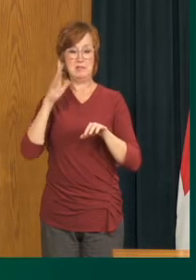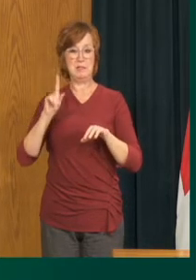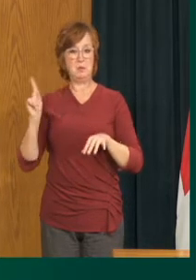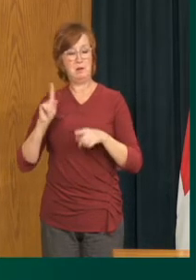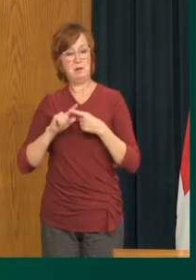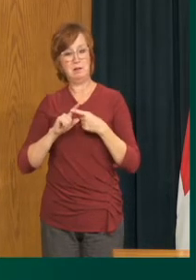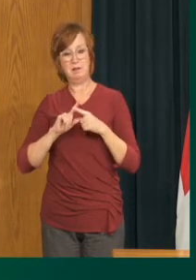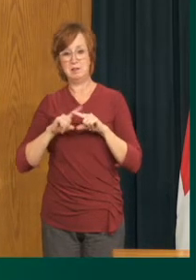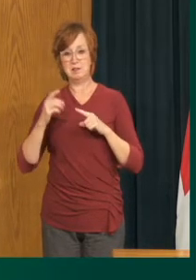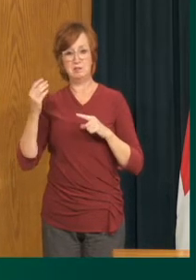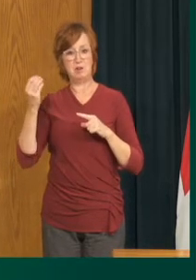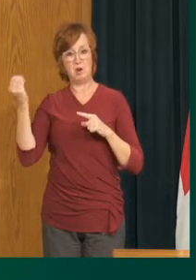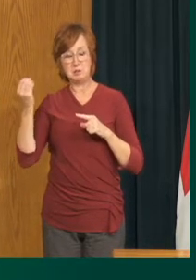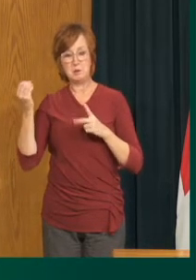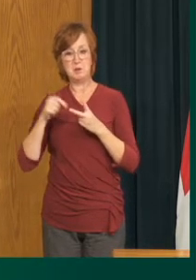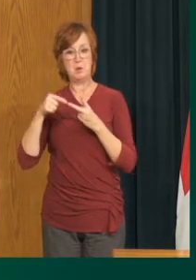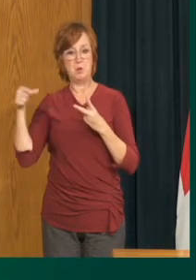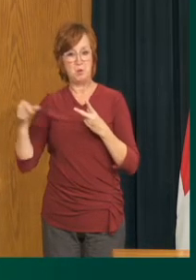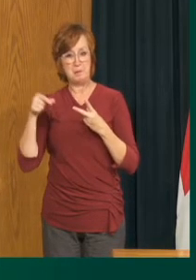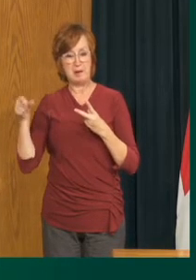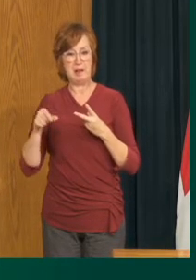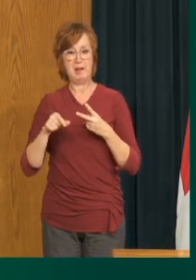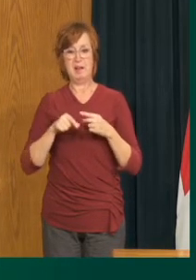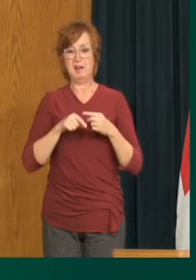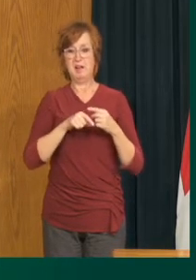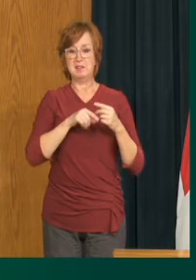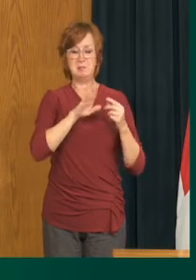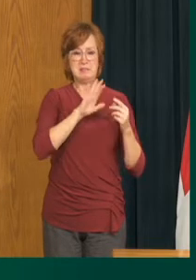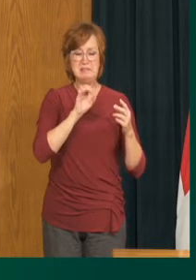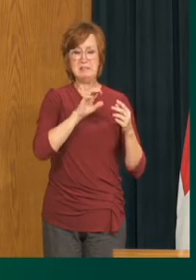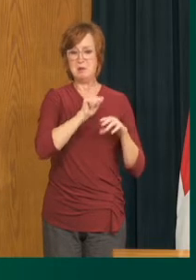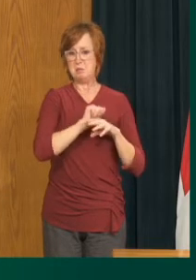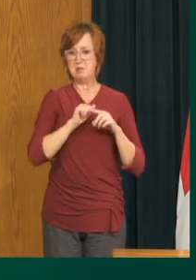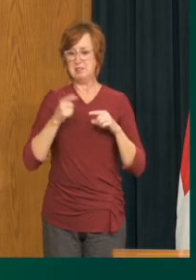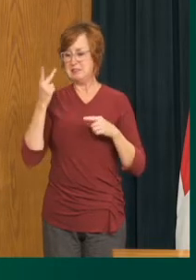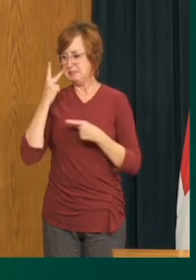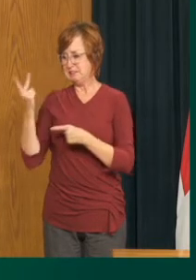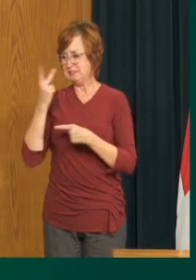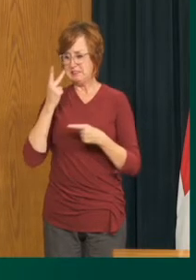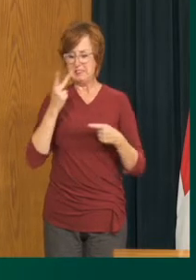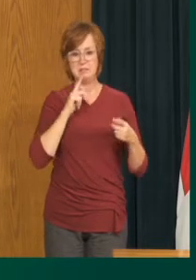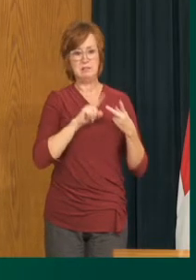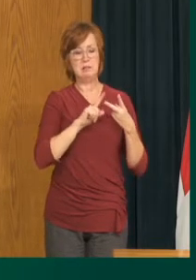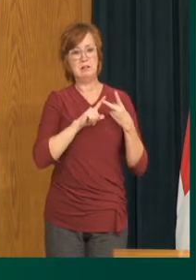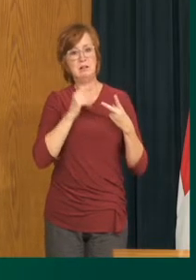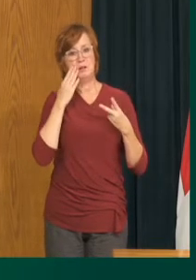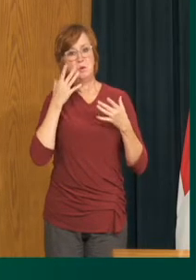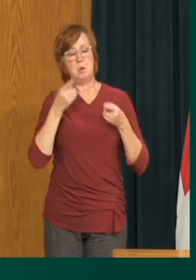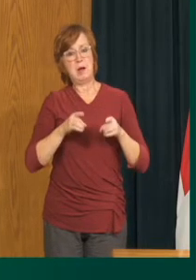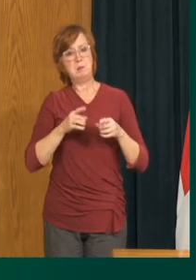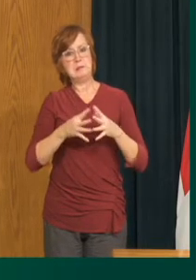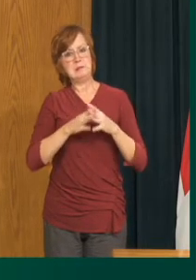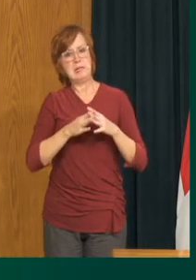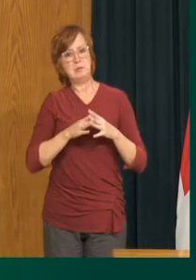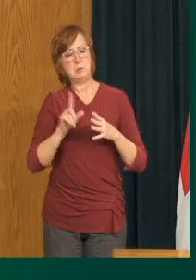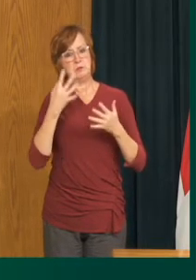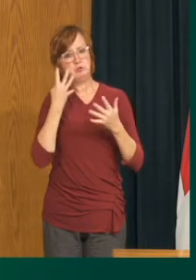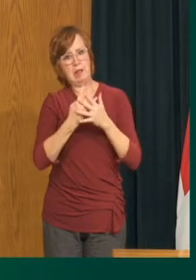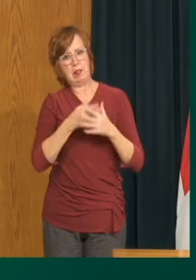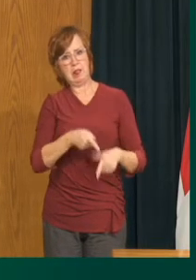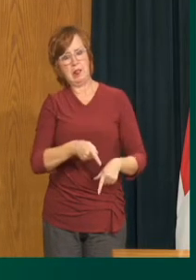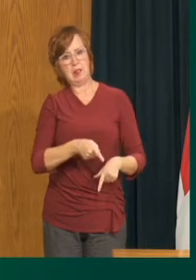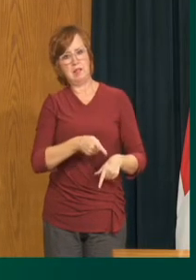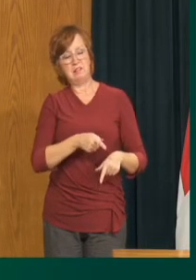care centres. We've seen it get into correctional centres in states to the south of us with some fairly negative